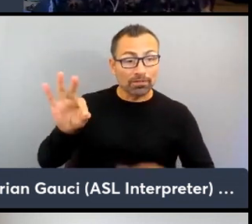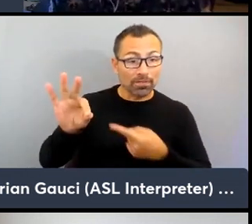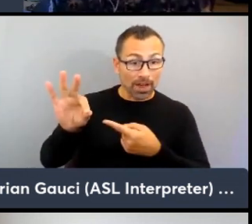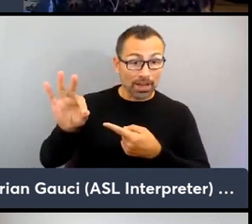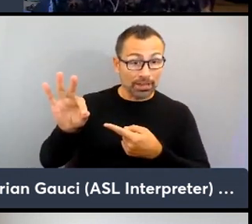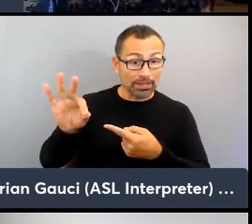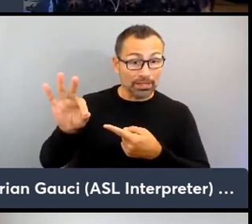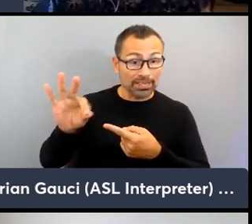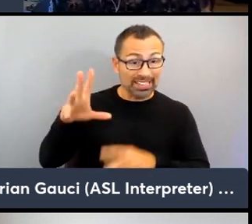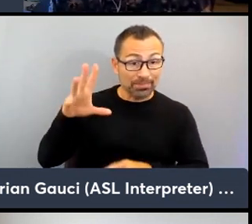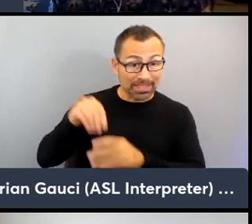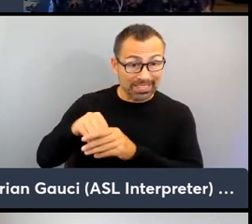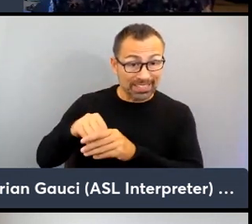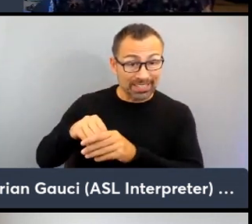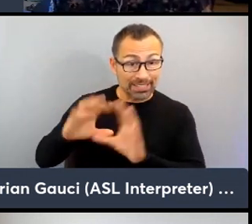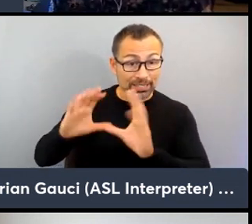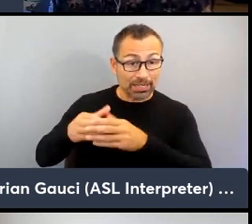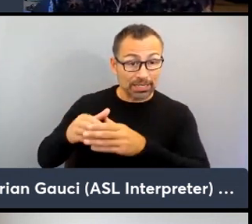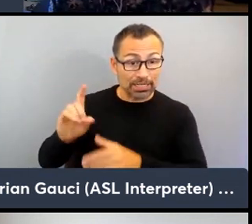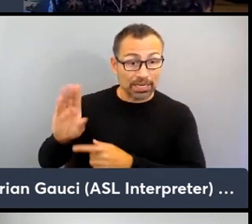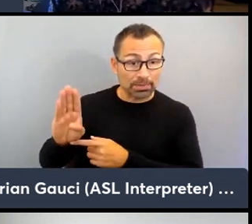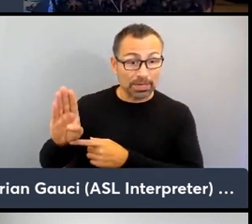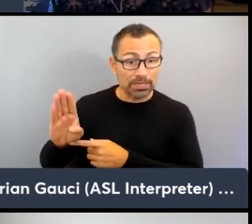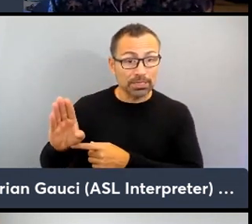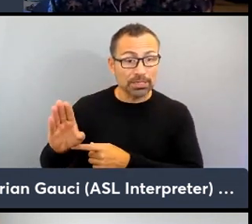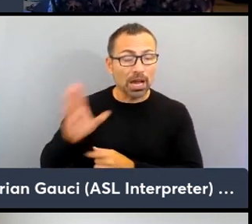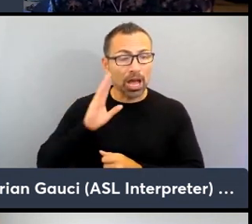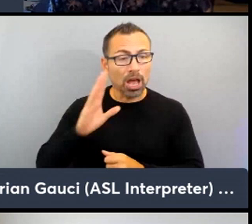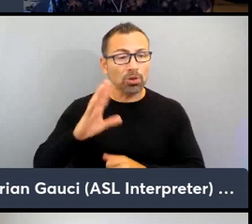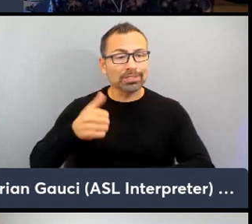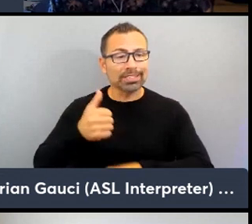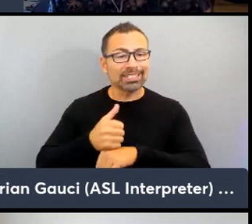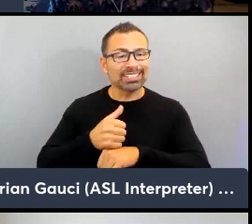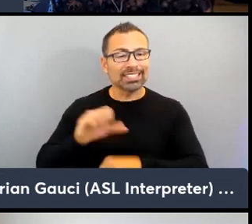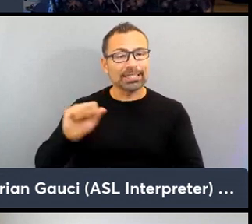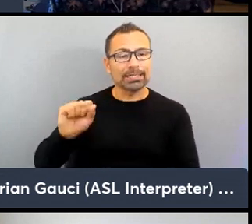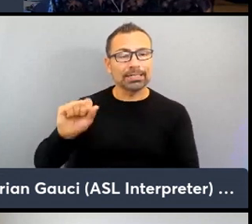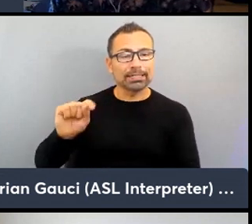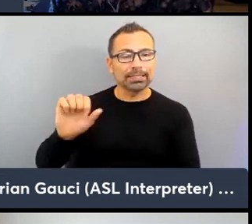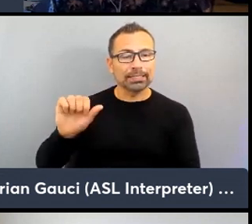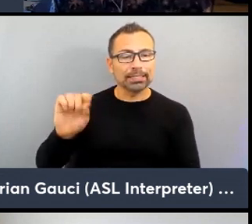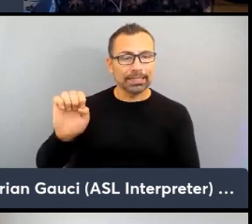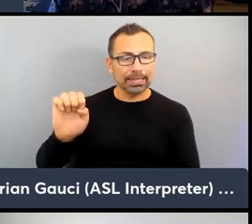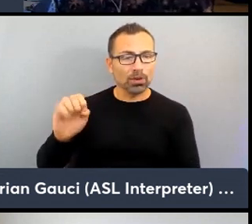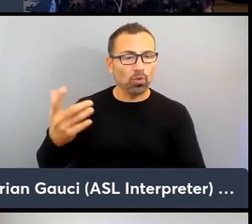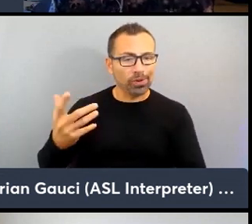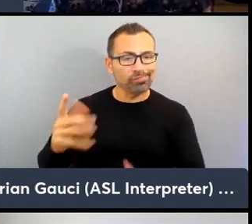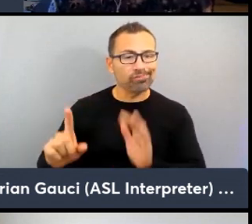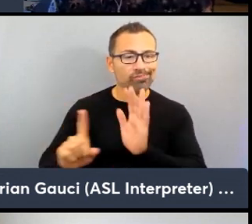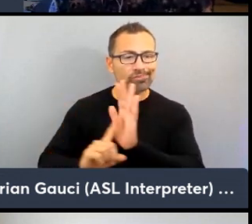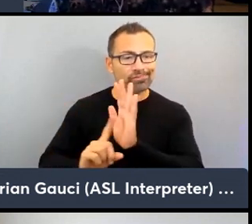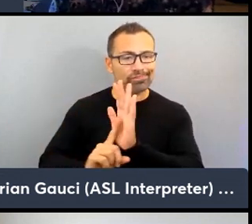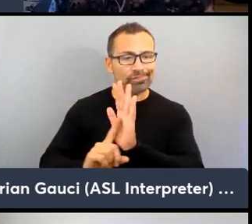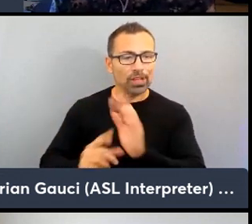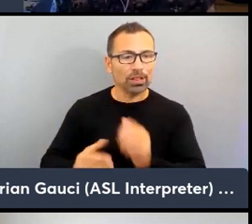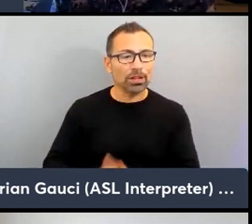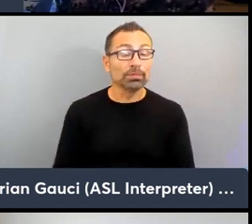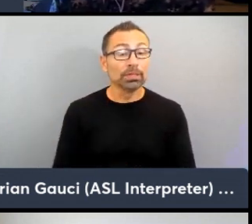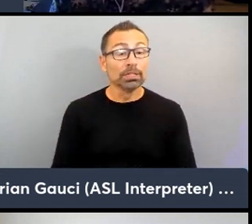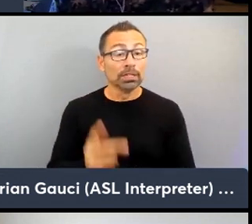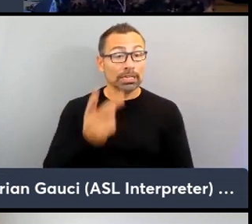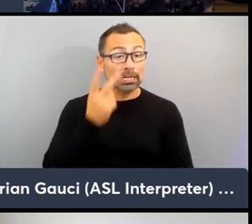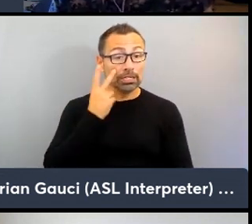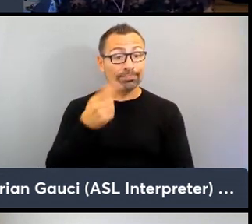going to just straight up set this in alarm state. So you can see here I have an alarm. And then from that point, you can see that it integrates